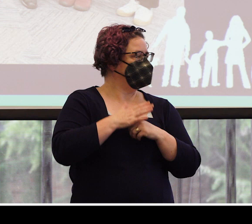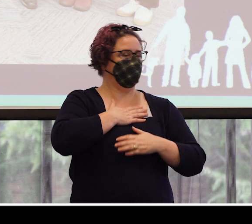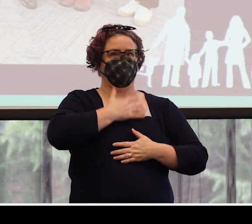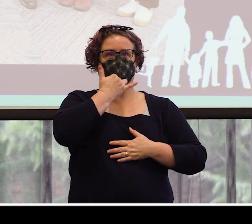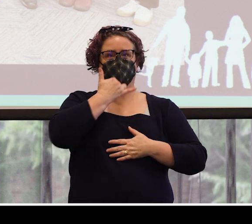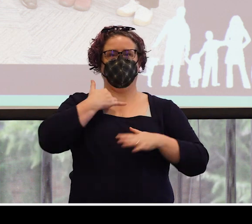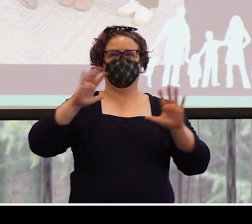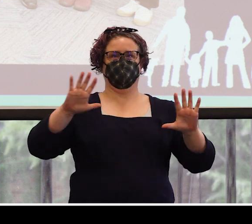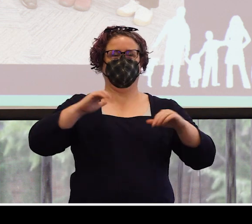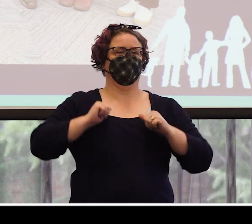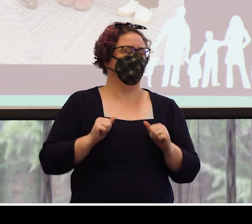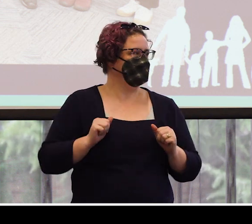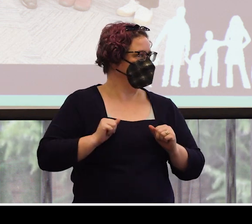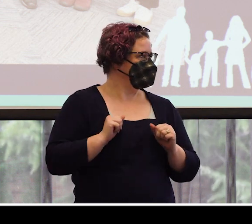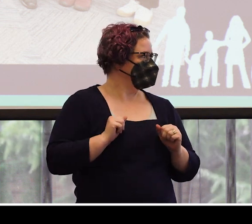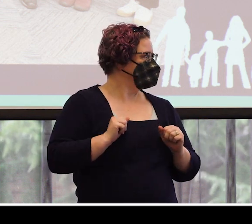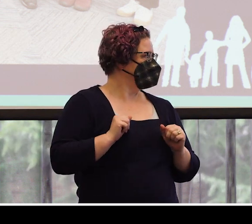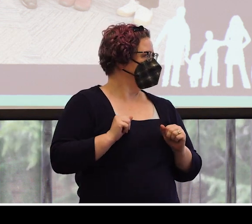Oh.